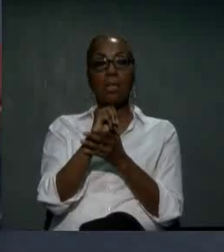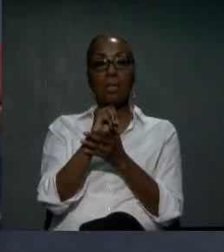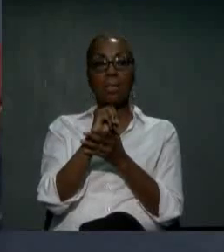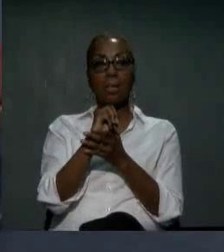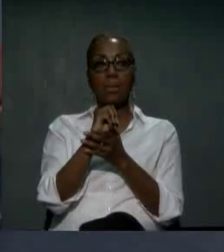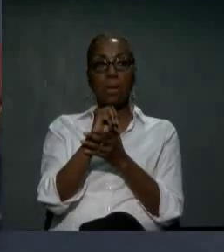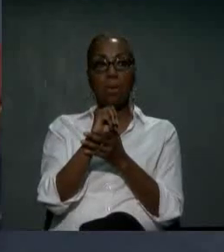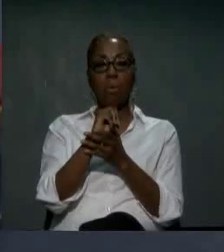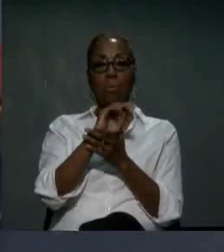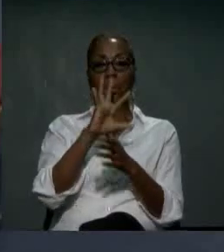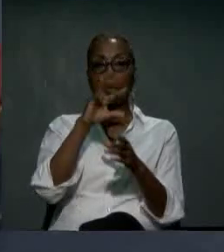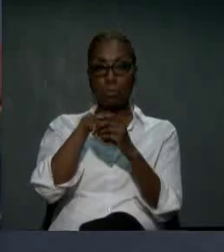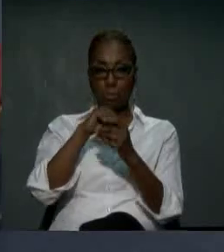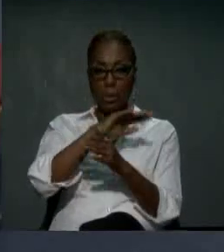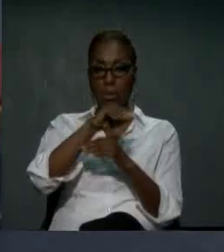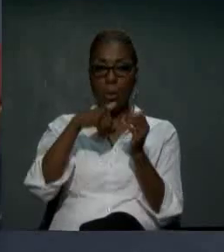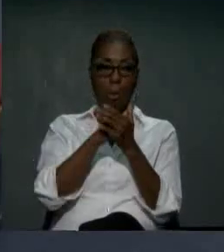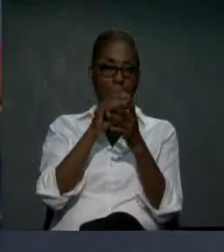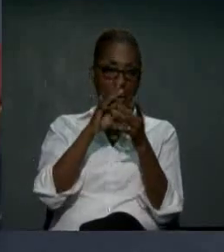denial.